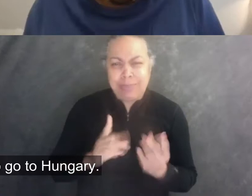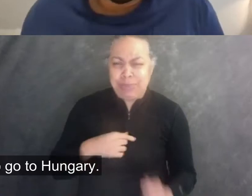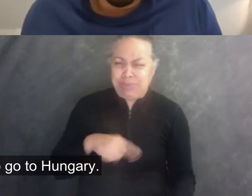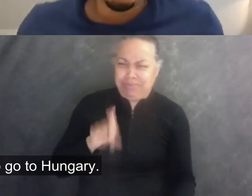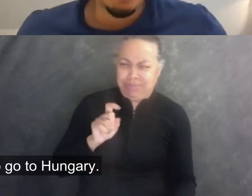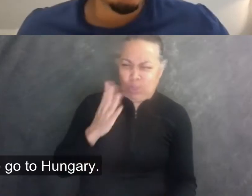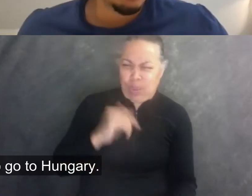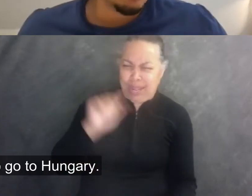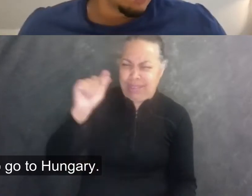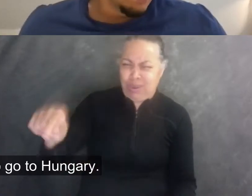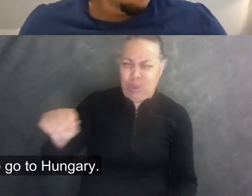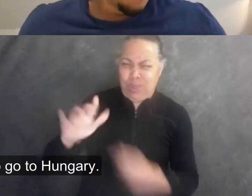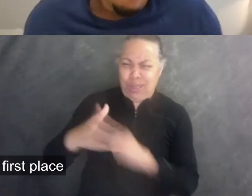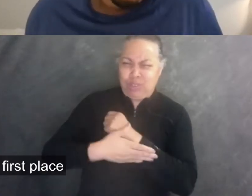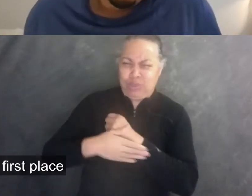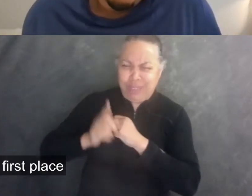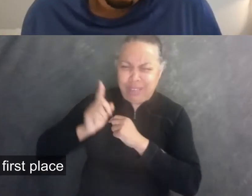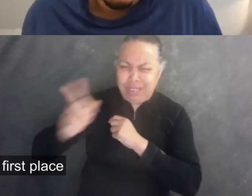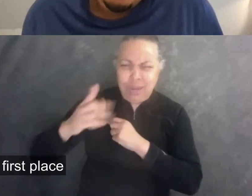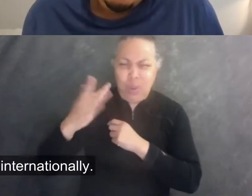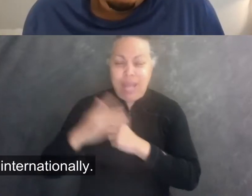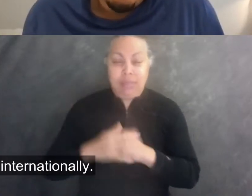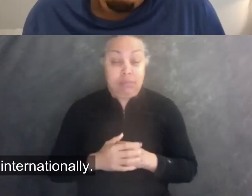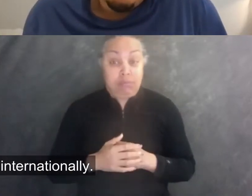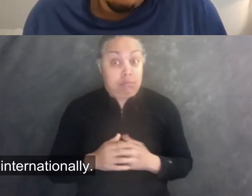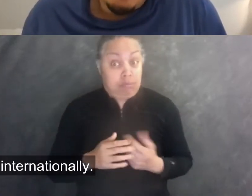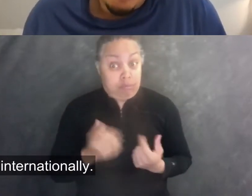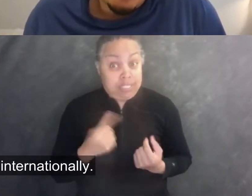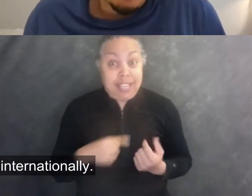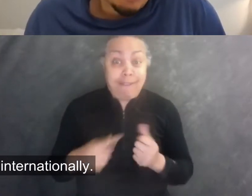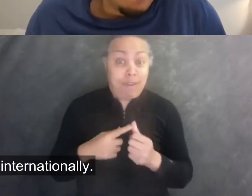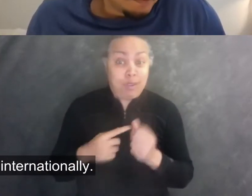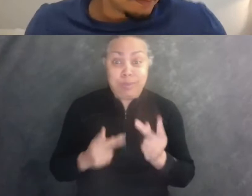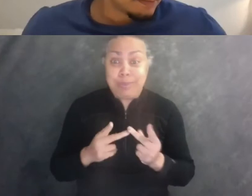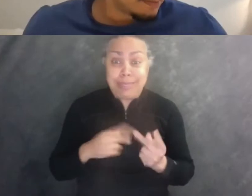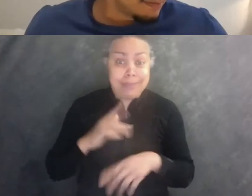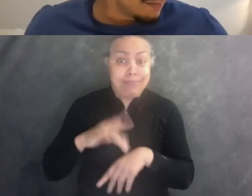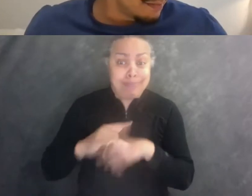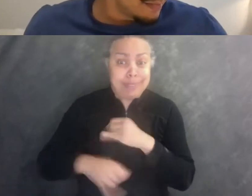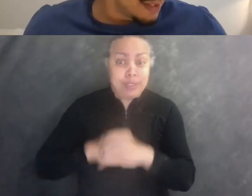one would want to go to Hungary. And that was the first place I had ever traveled to internationally.